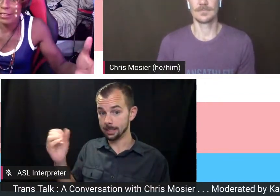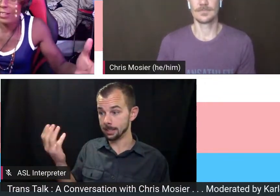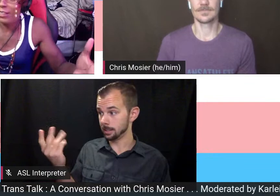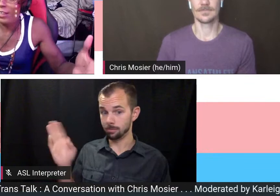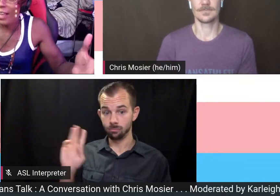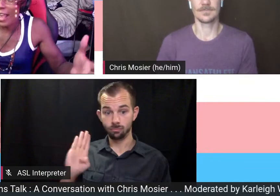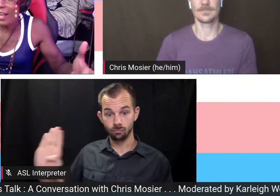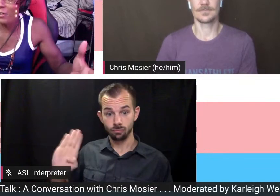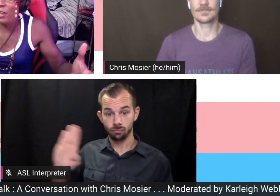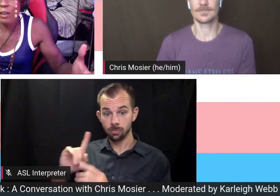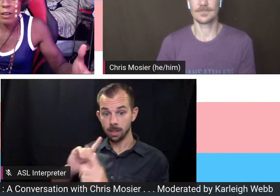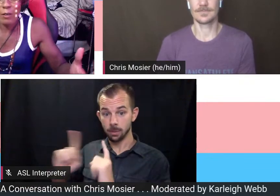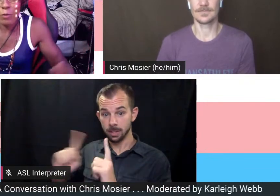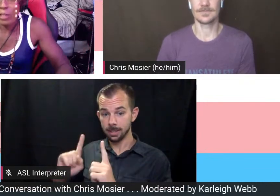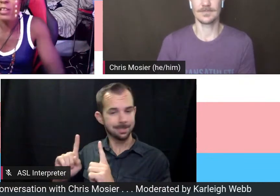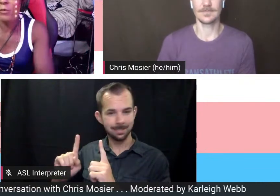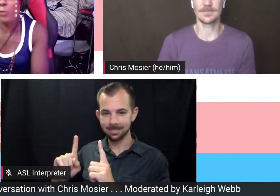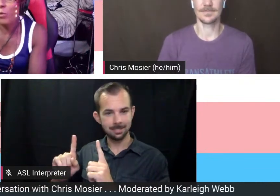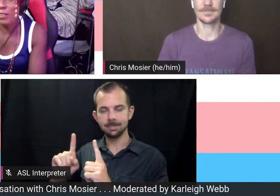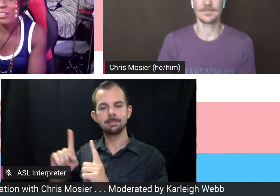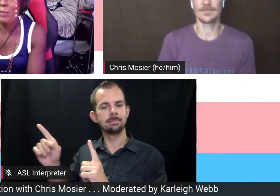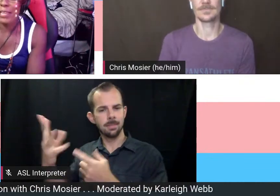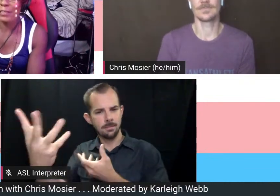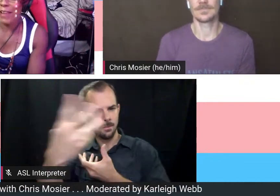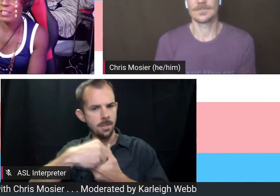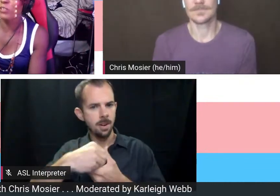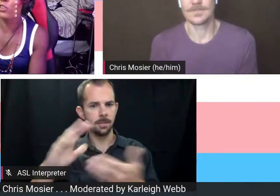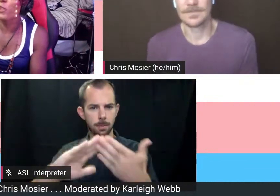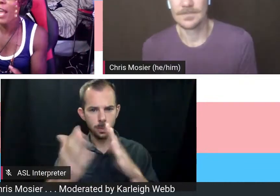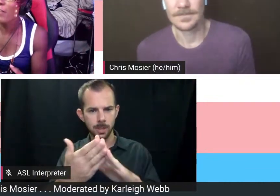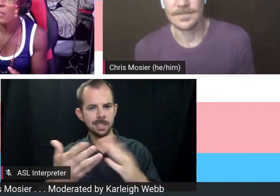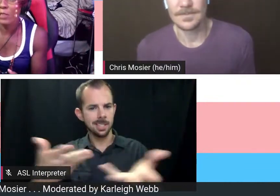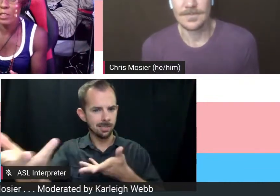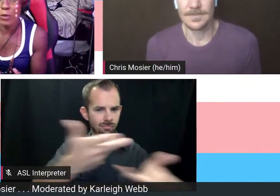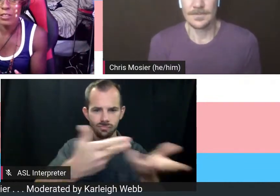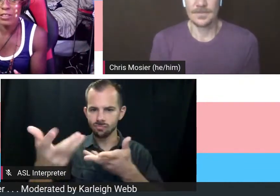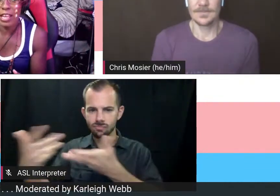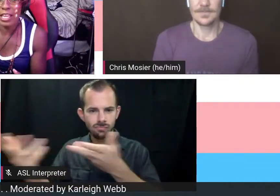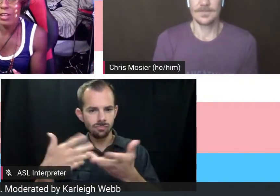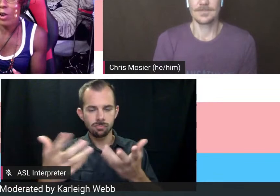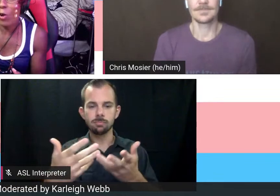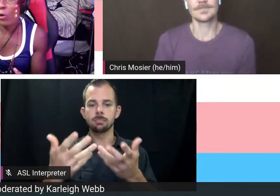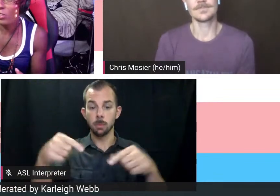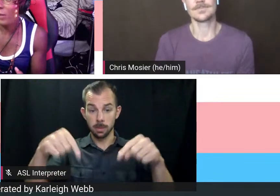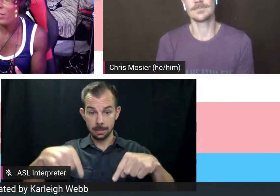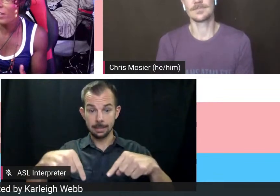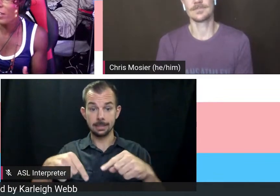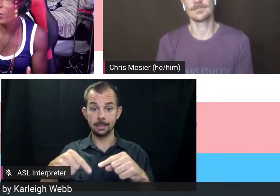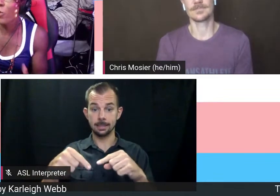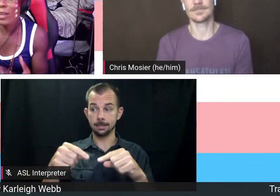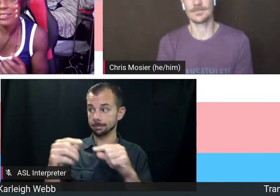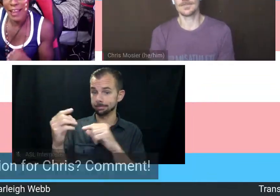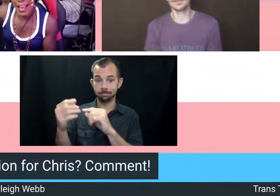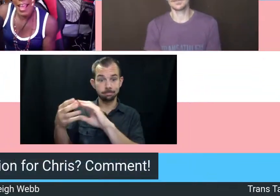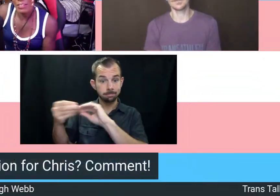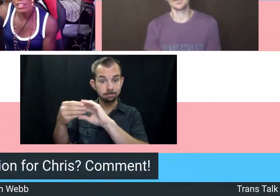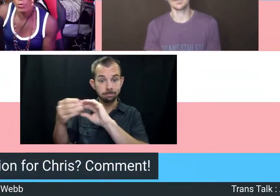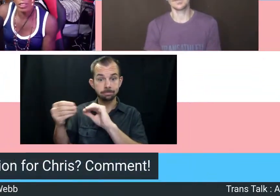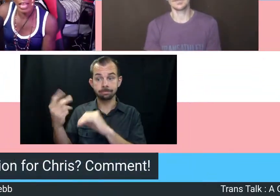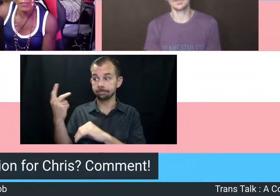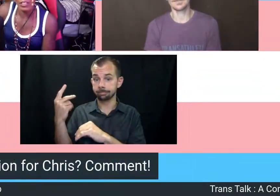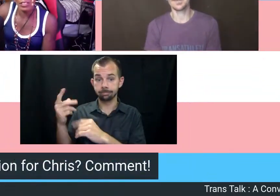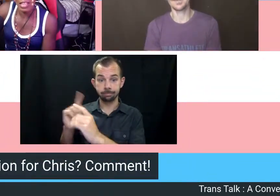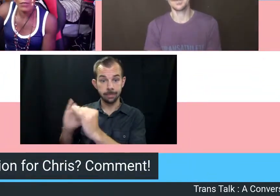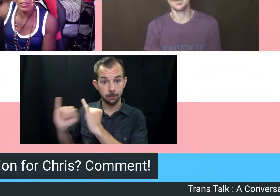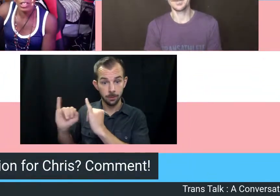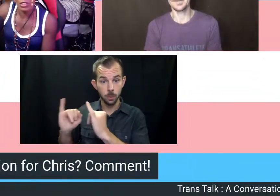community. And we want this to be interactive. So if you have something you want to say or something that you want to ask as